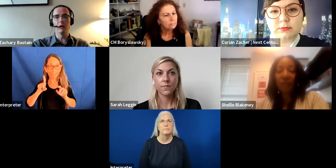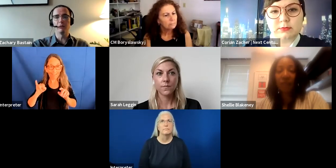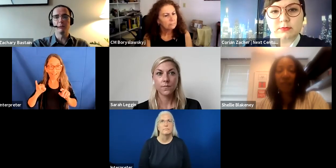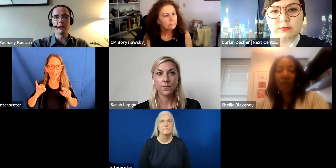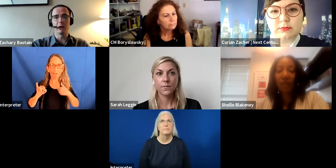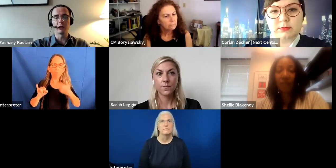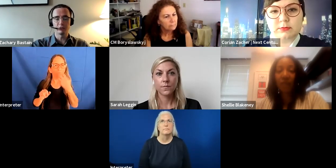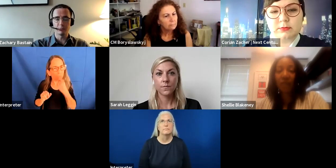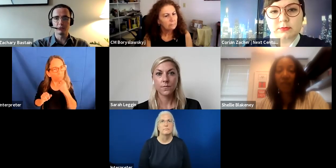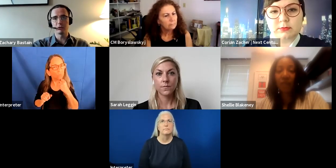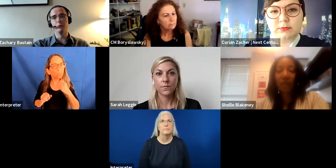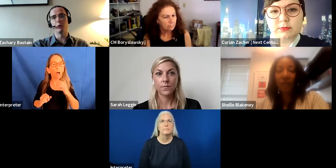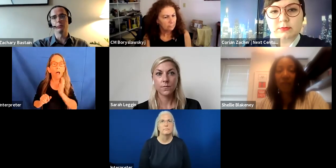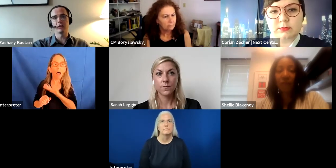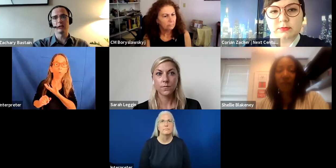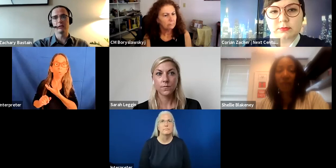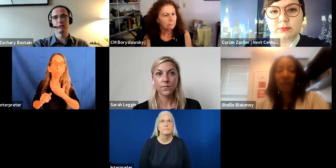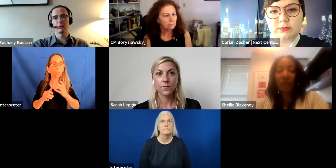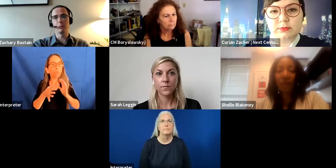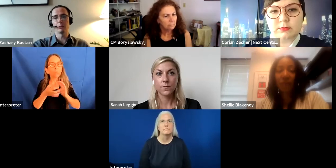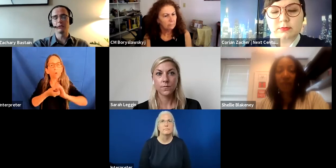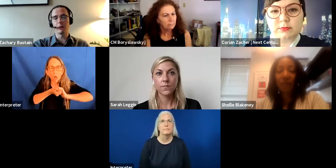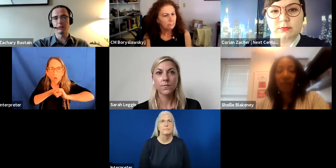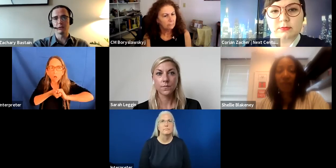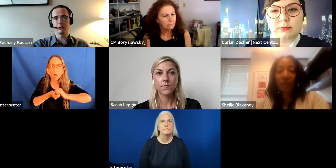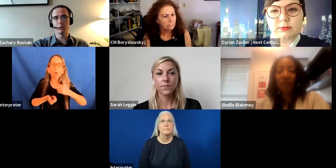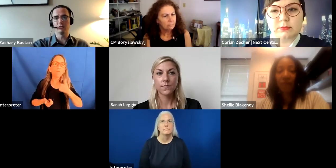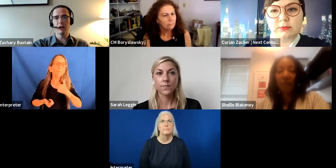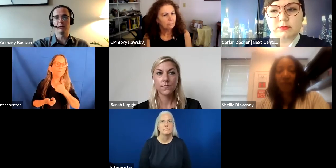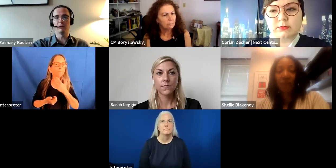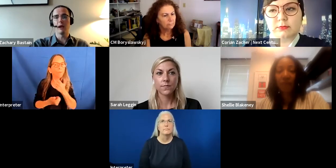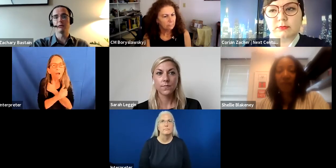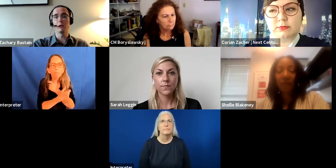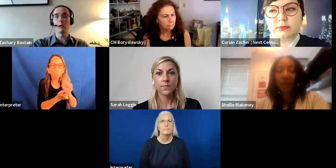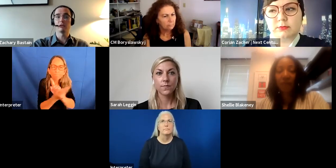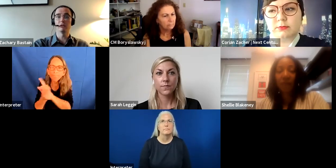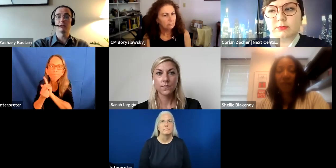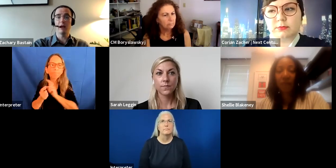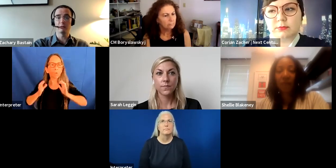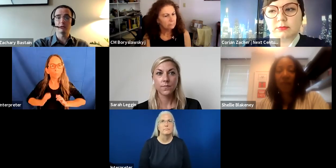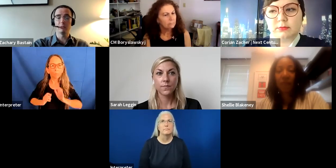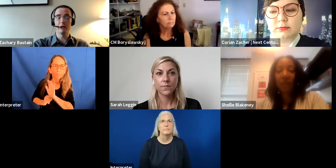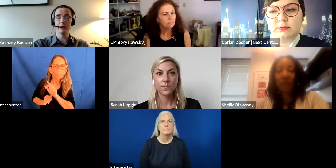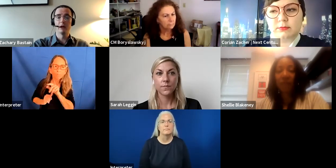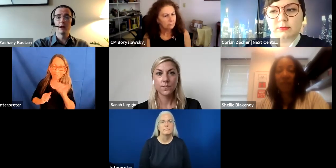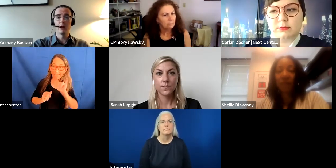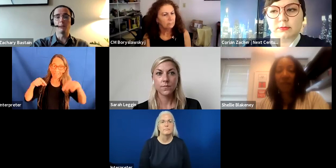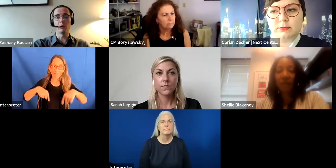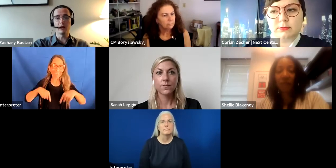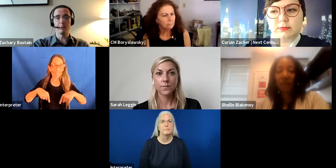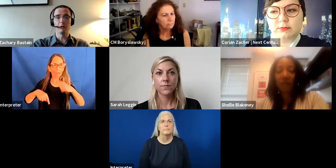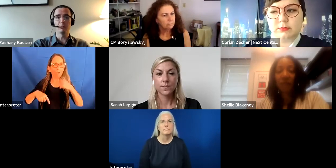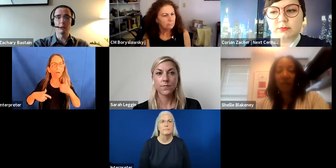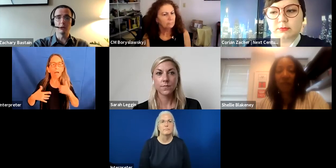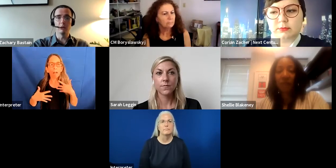we love meeting our customers through forums like this. So please don't hesitate to reach out if you have any questions after this meeting. I'd be